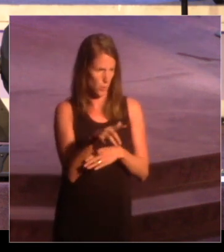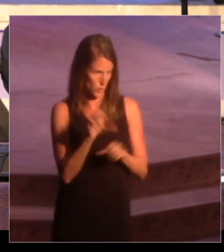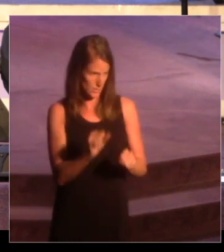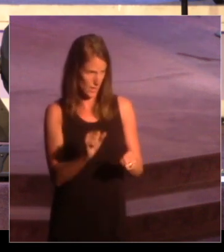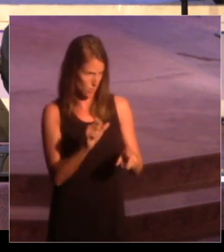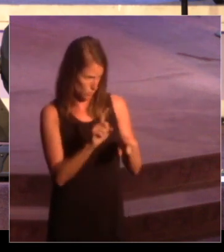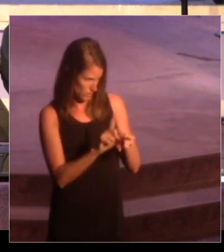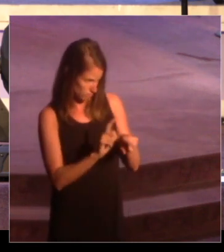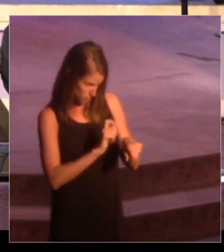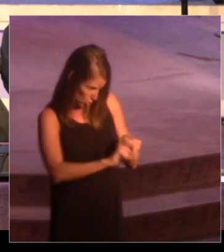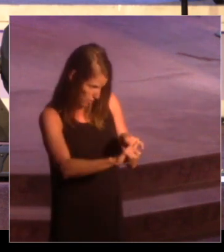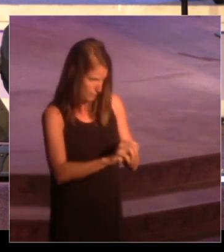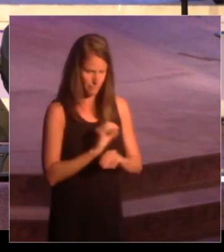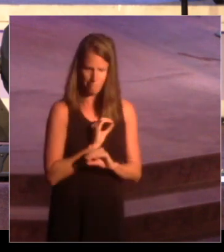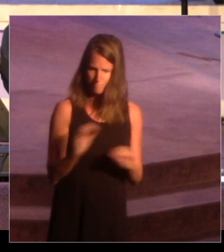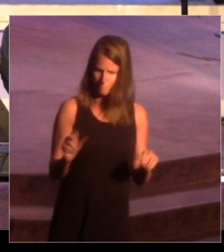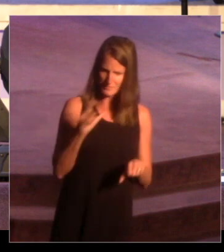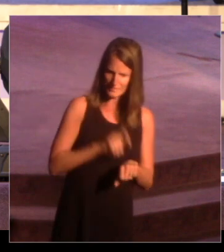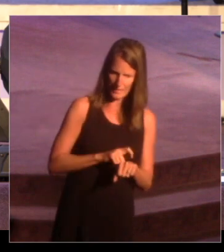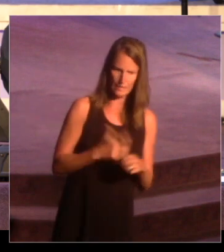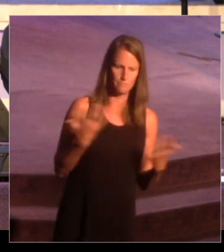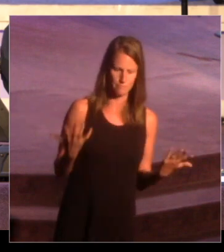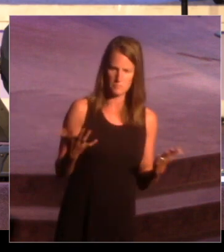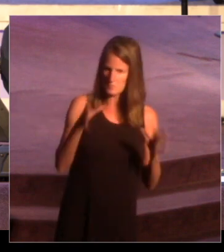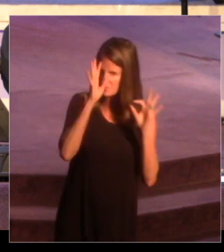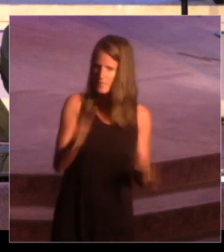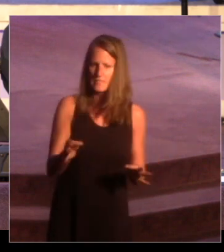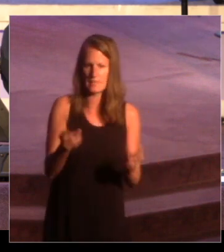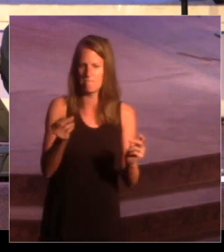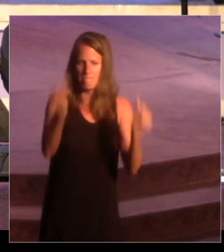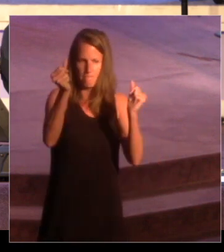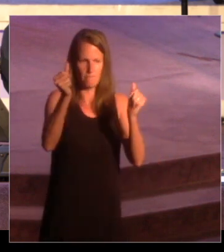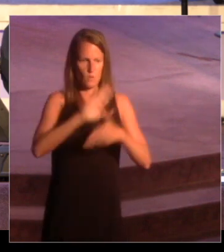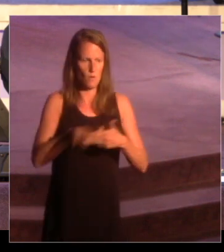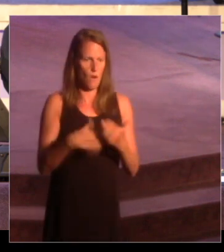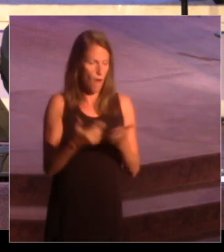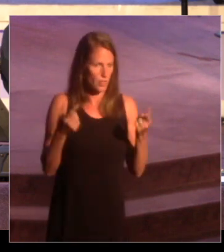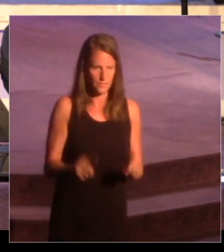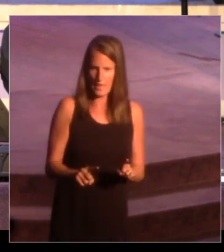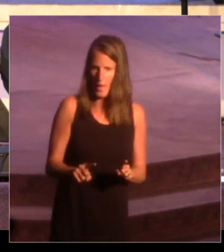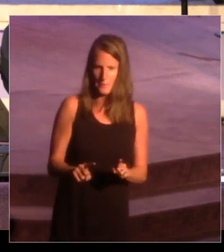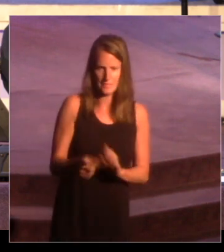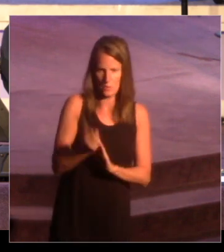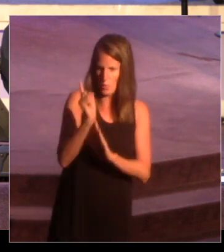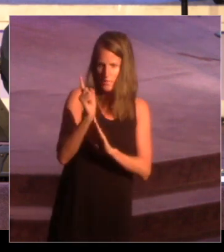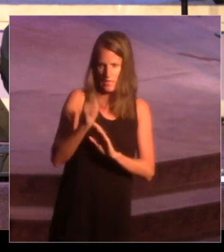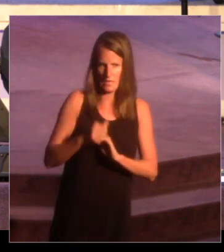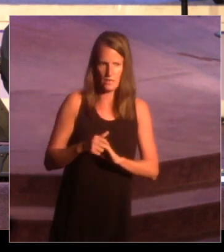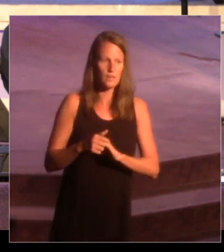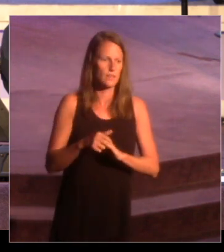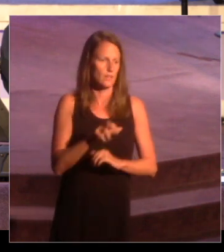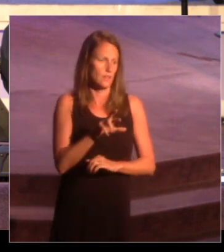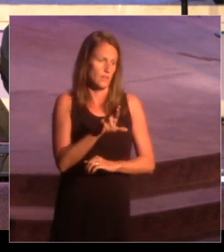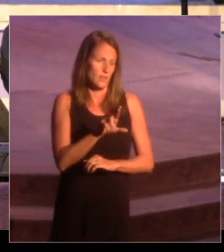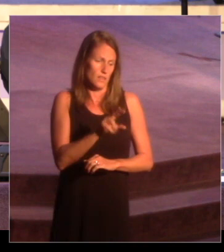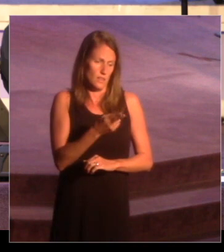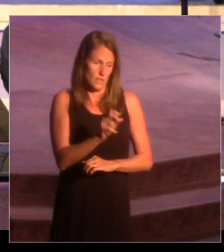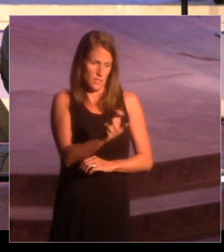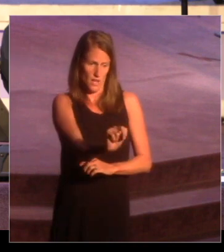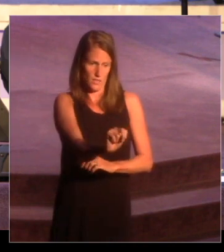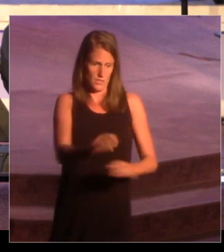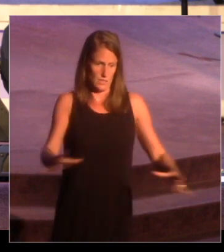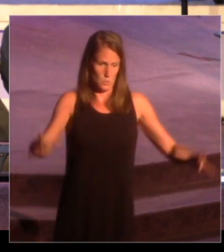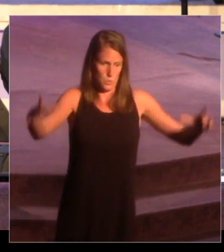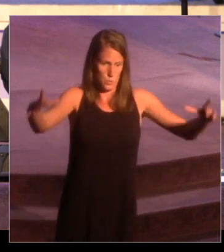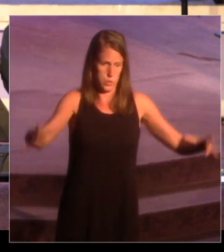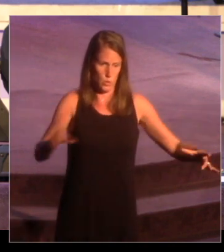them and get there? Nope, we don't have time. So he just makes the split-second decision, all this happening quickly, we're going to have to land on the Hudson. We're going to have to land on the